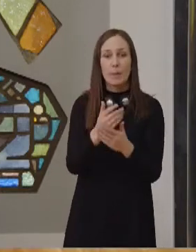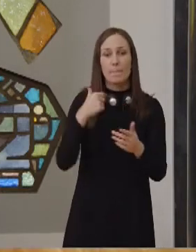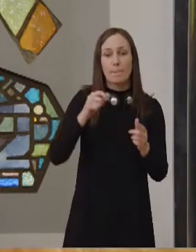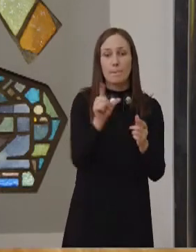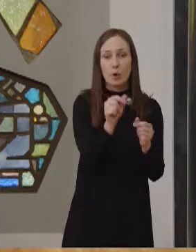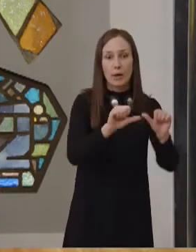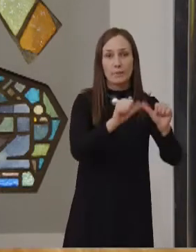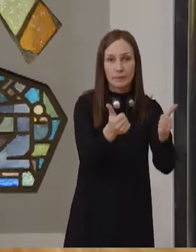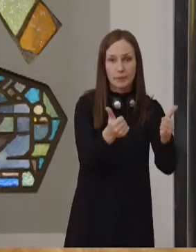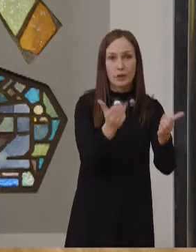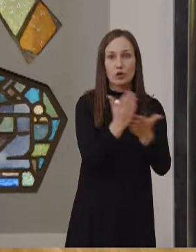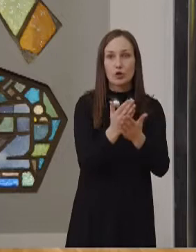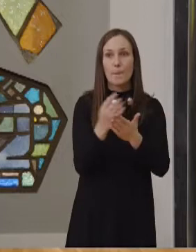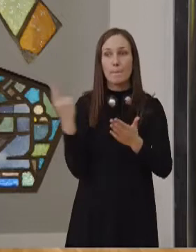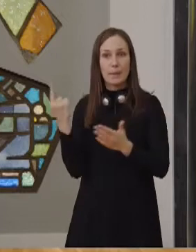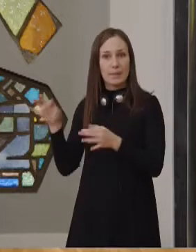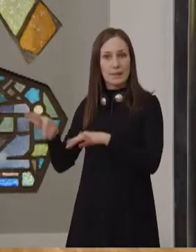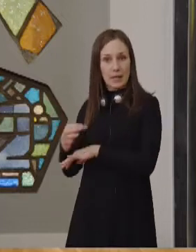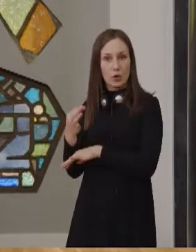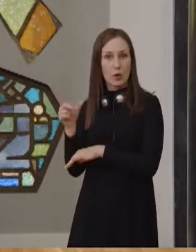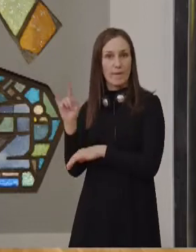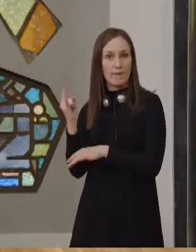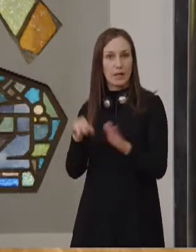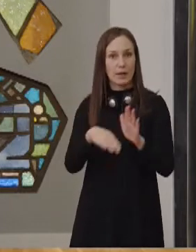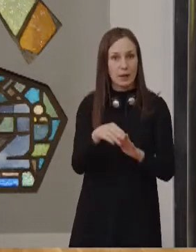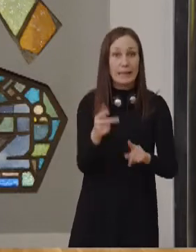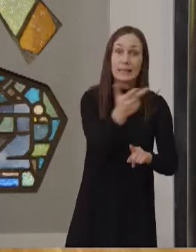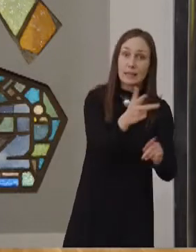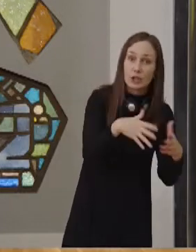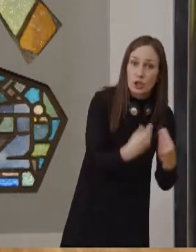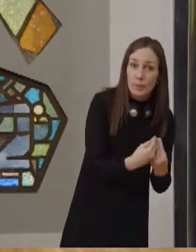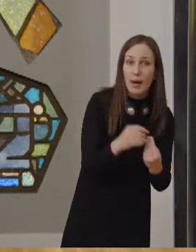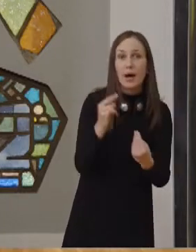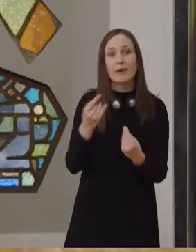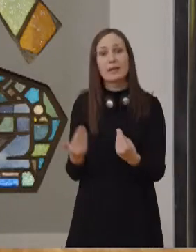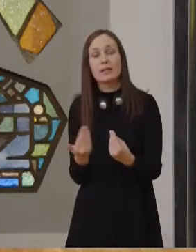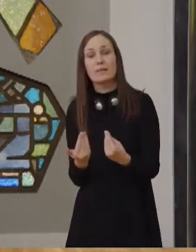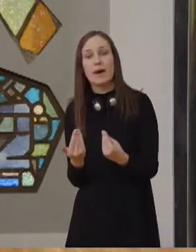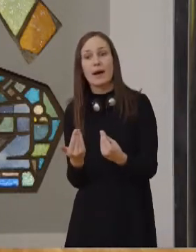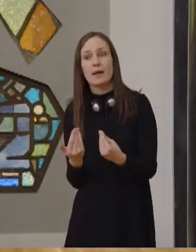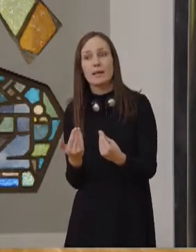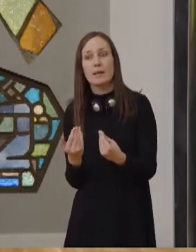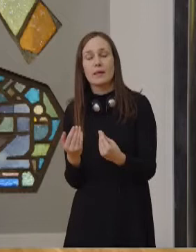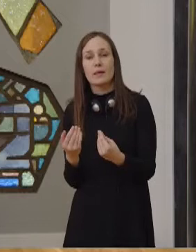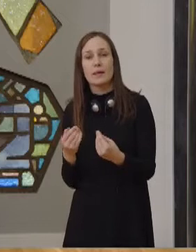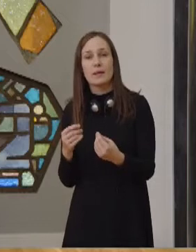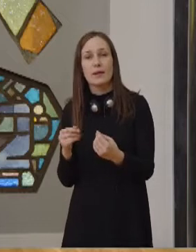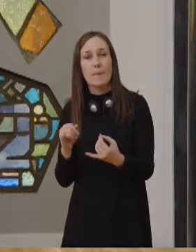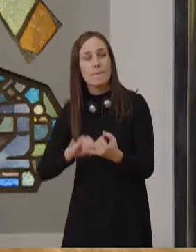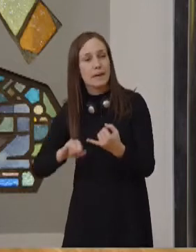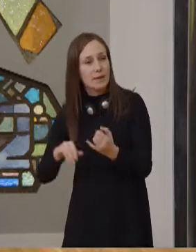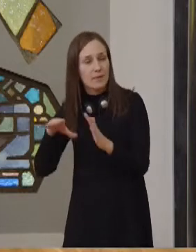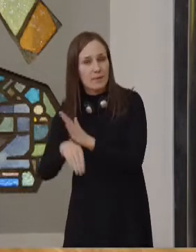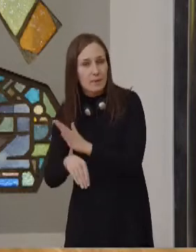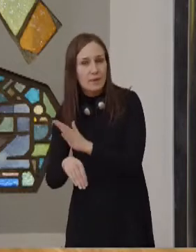ir joje auga vaikas iš pirmos santuokos, ar jie visi 3 yra šeima, ar vaikas gyvena tik toje šeimoje su patėviu, ar šeimoje ir su